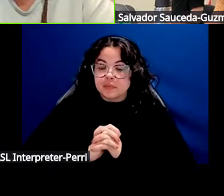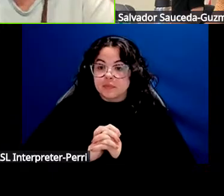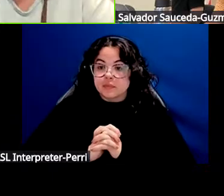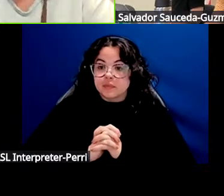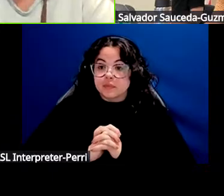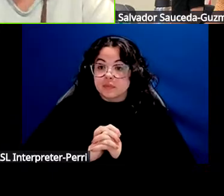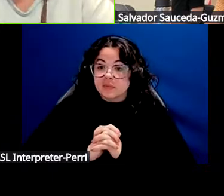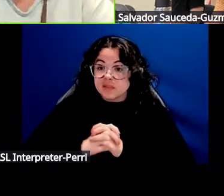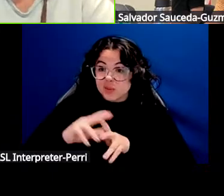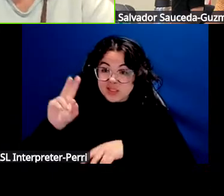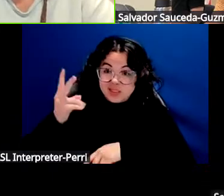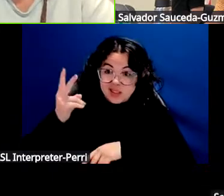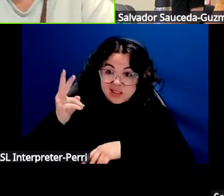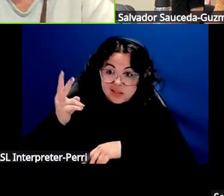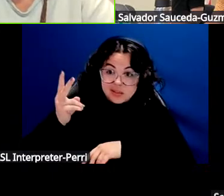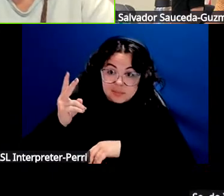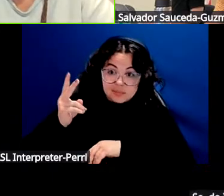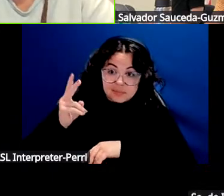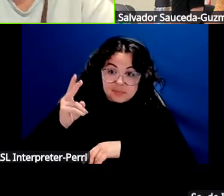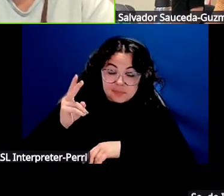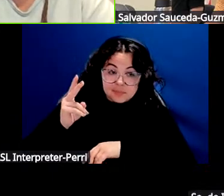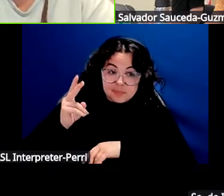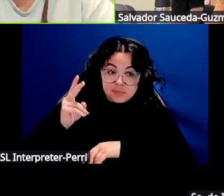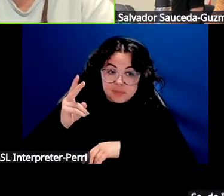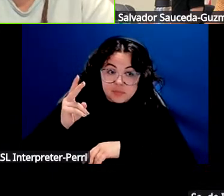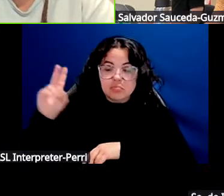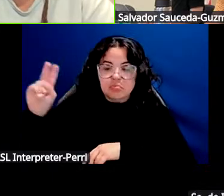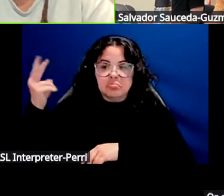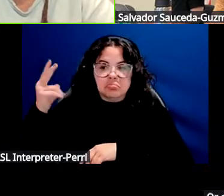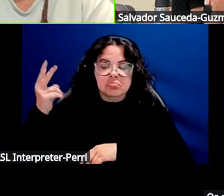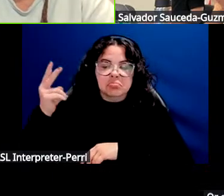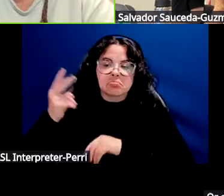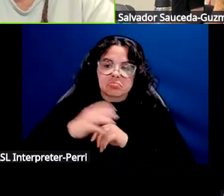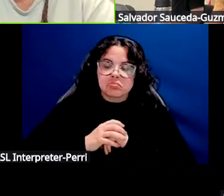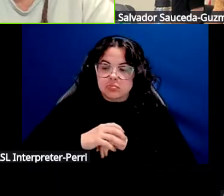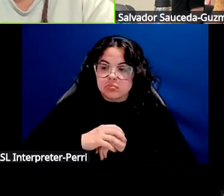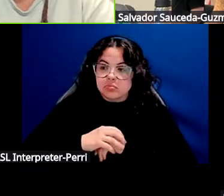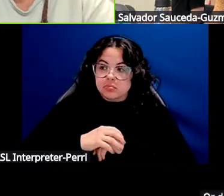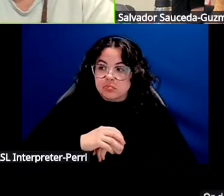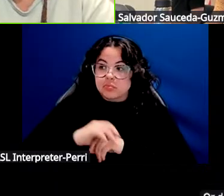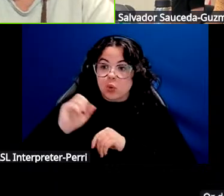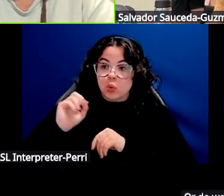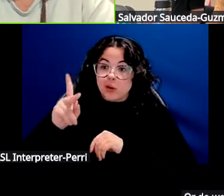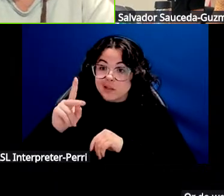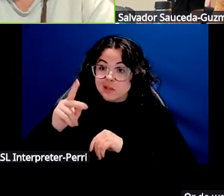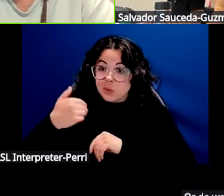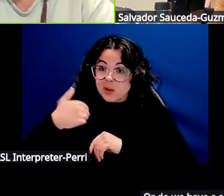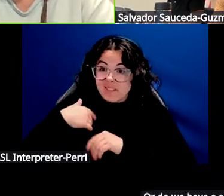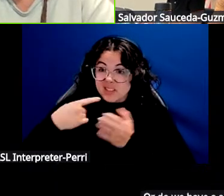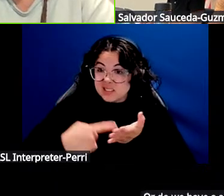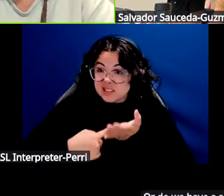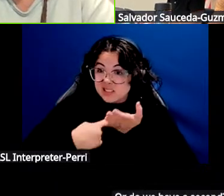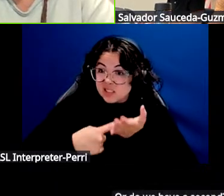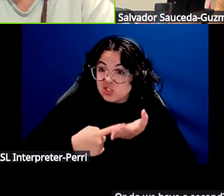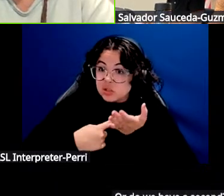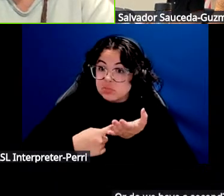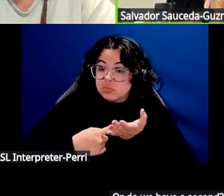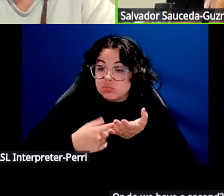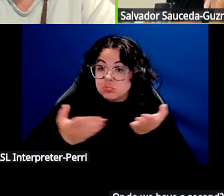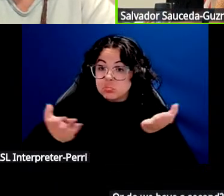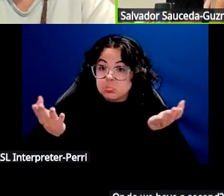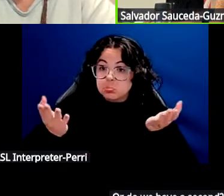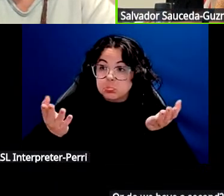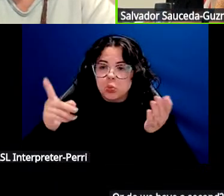So do I get a second? Or do we have a second? Okay, do we have a discussion?